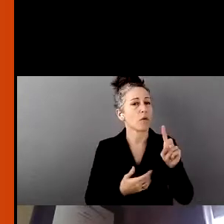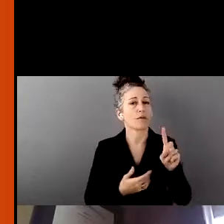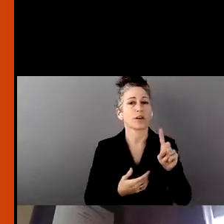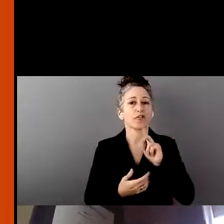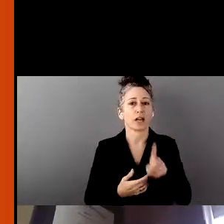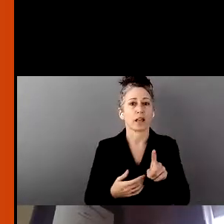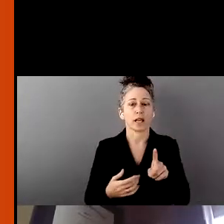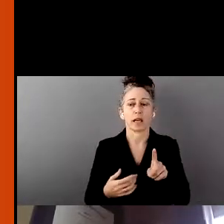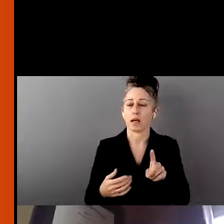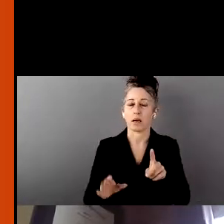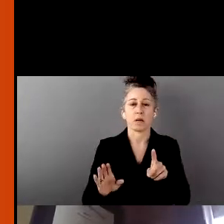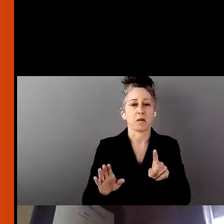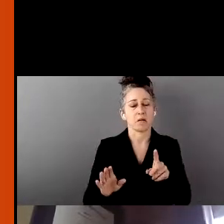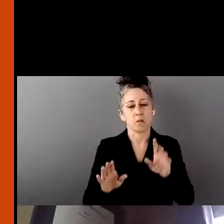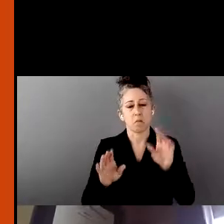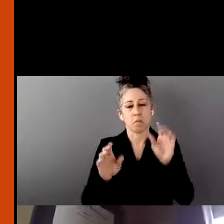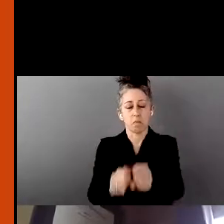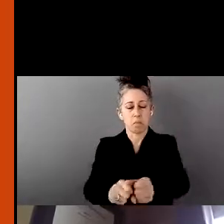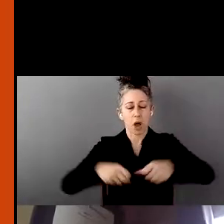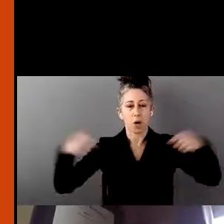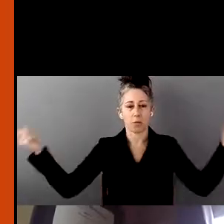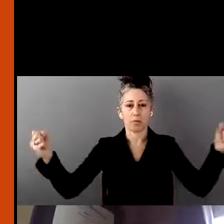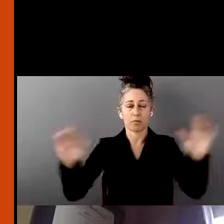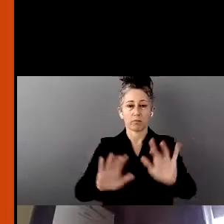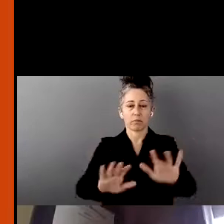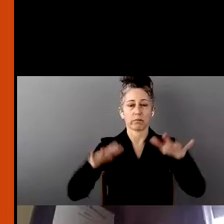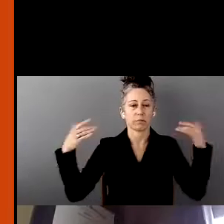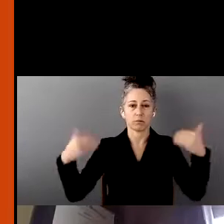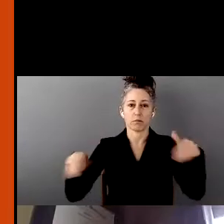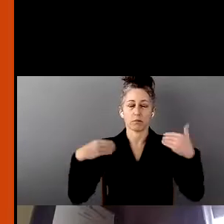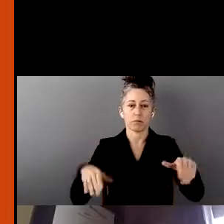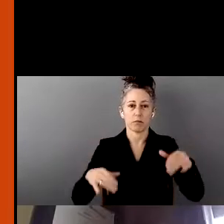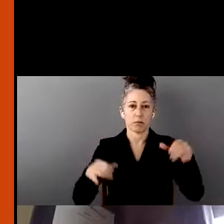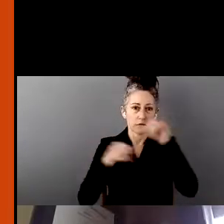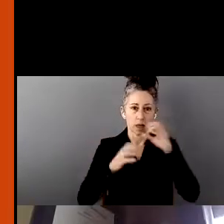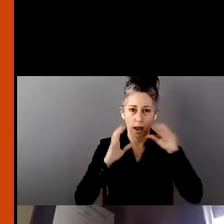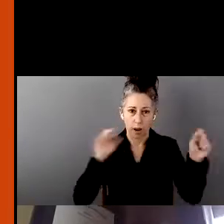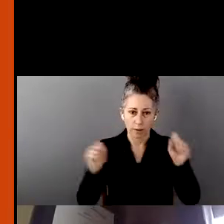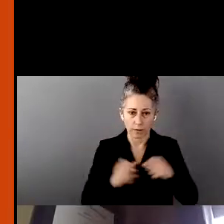issues grow even larger in disparities.